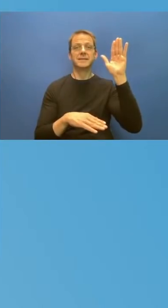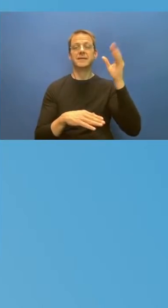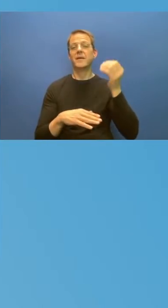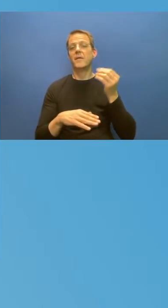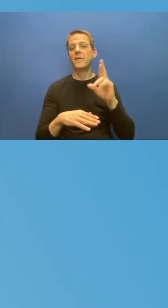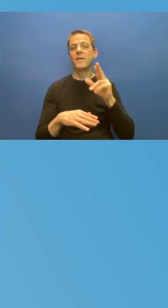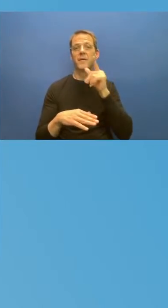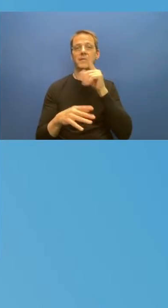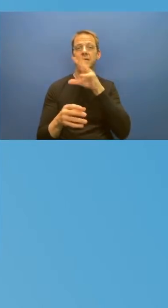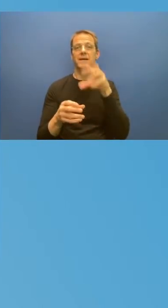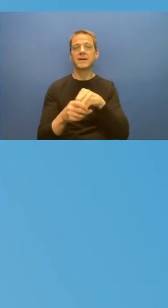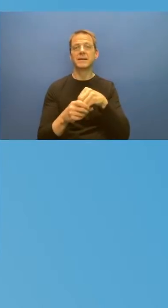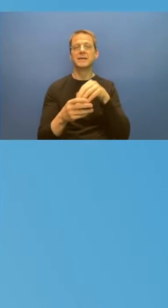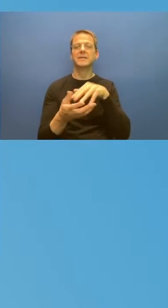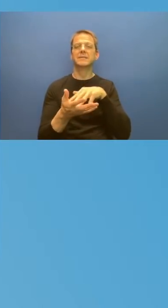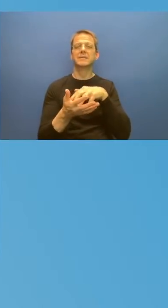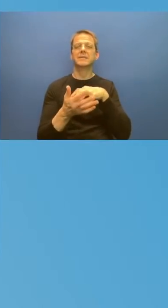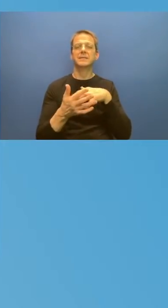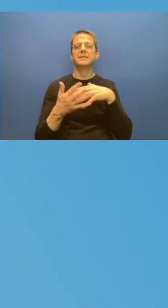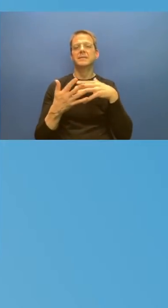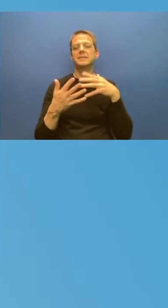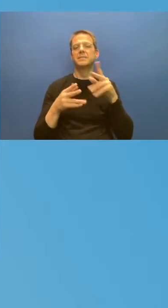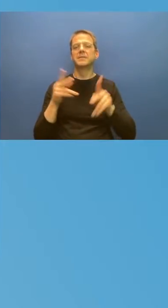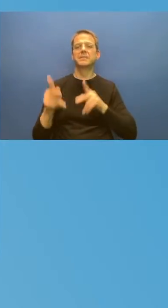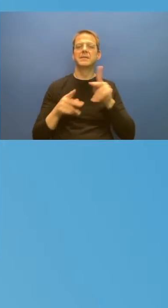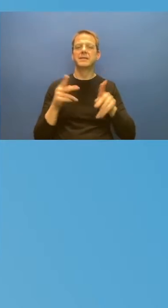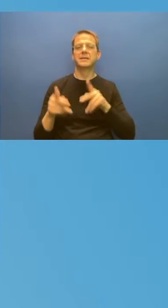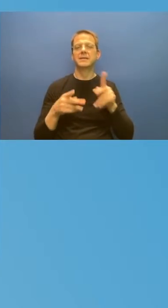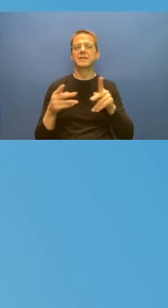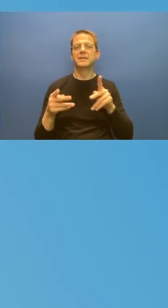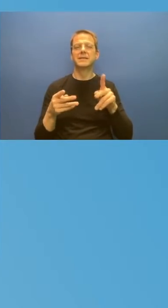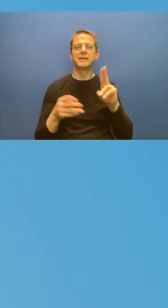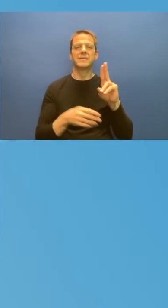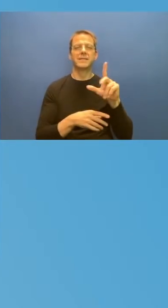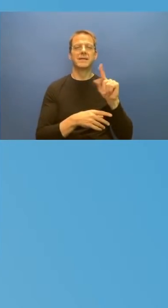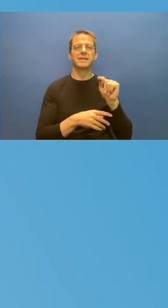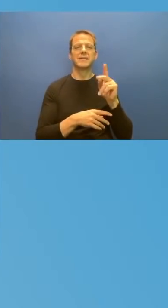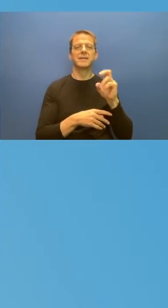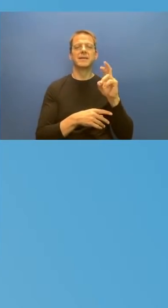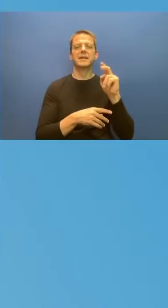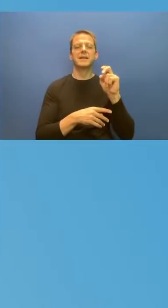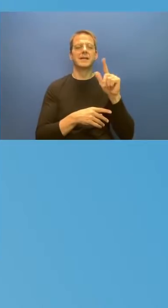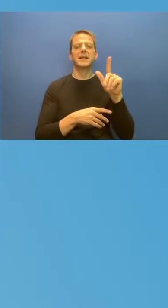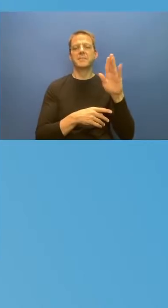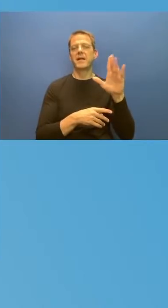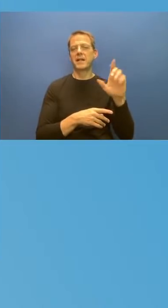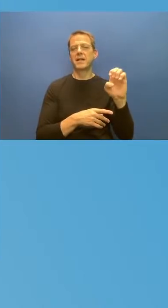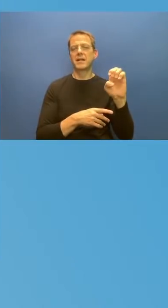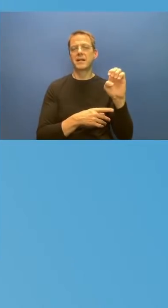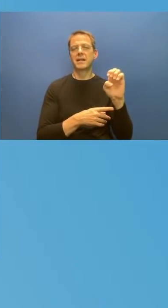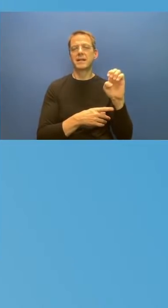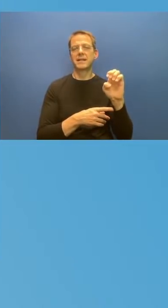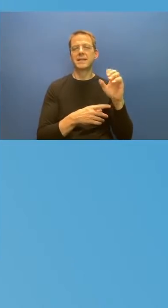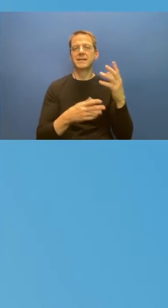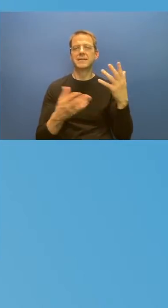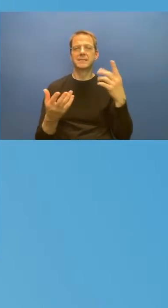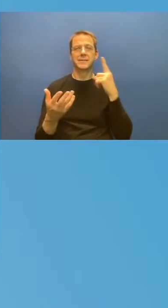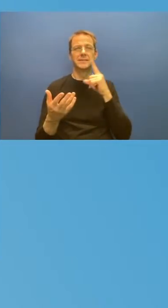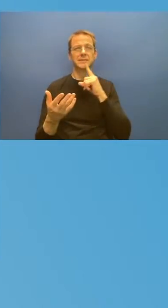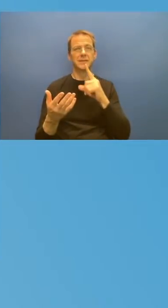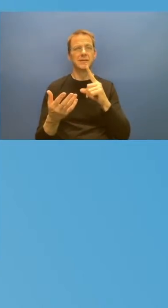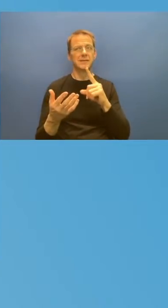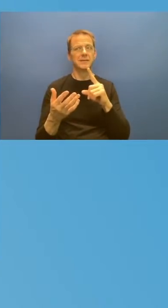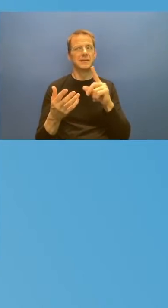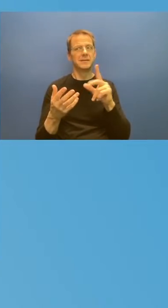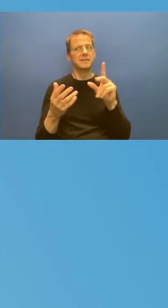getting the third booster or the third shot. There's a lot of evidence to support that that's beneficial in